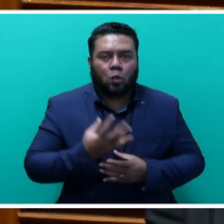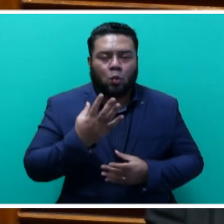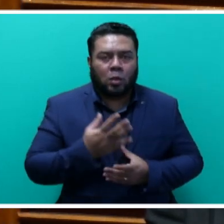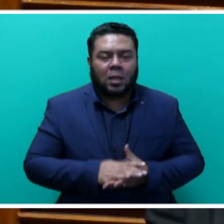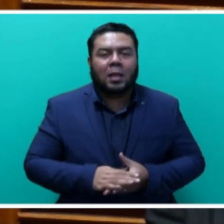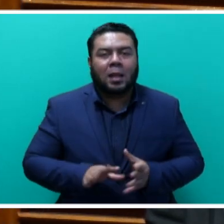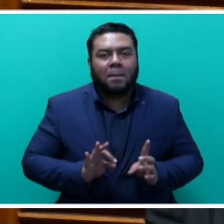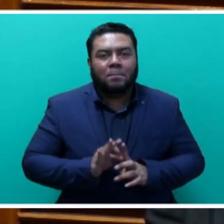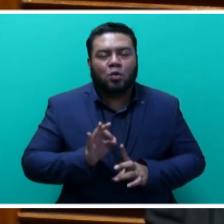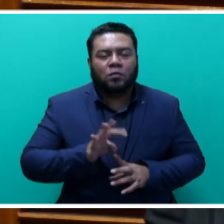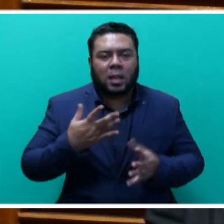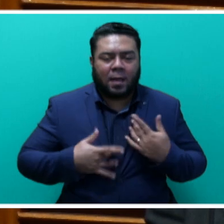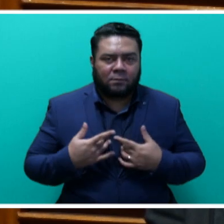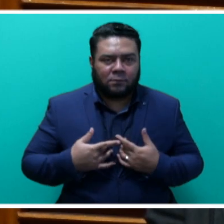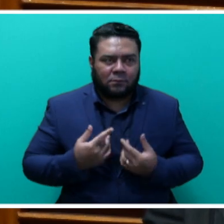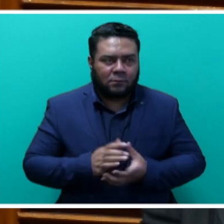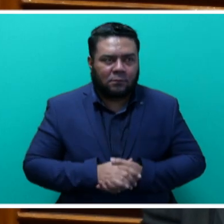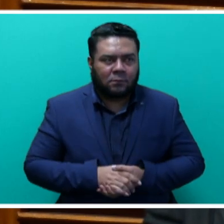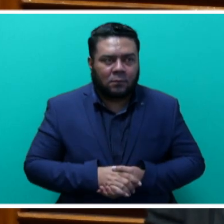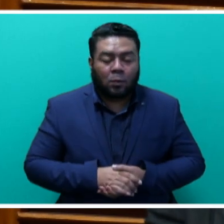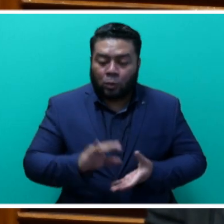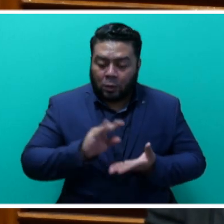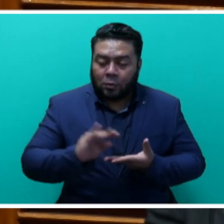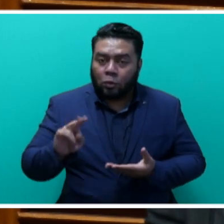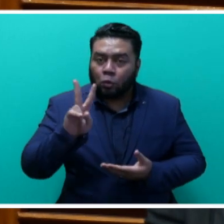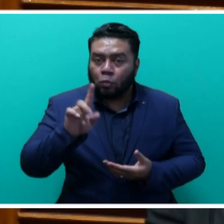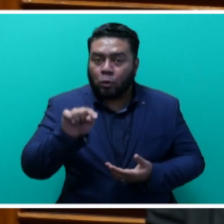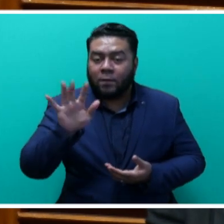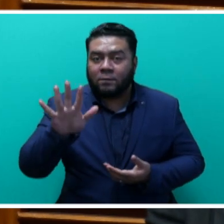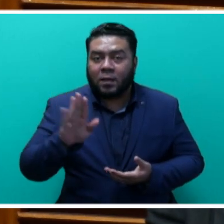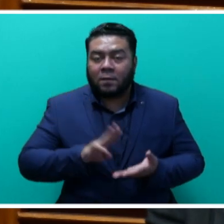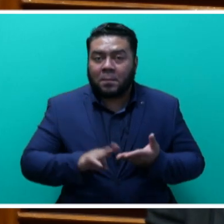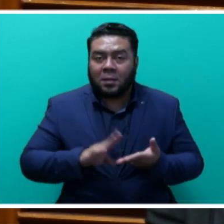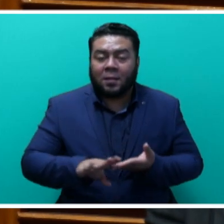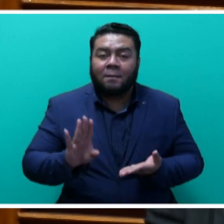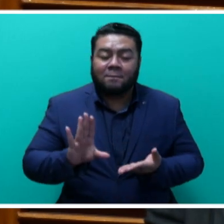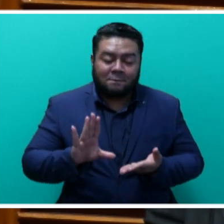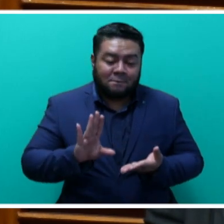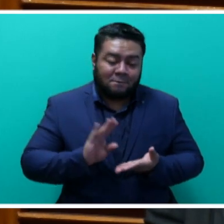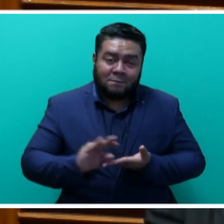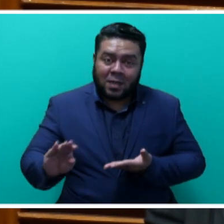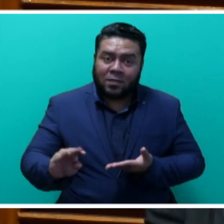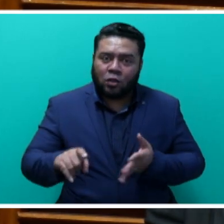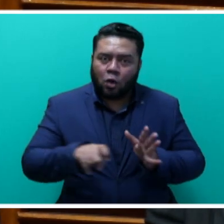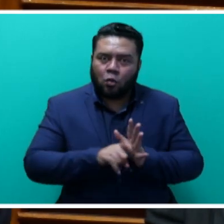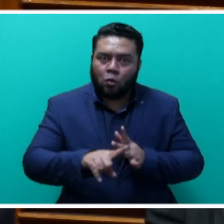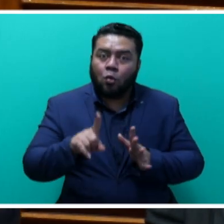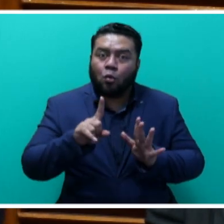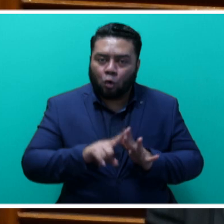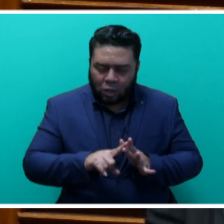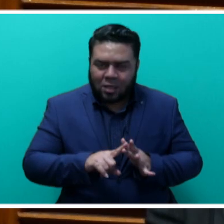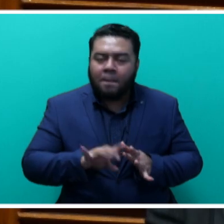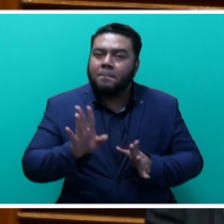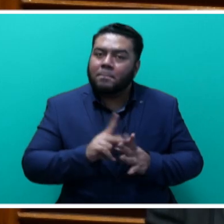improves livelihoods. Through the allocation of a $2.5 million funding for the ROE program, in the